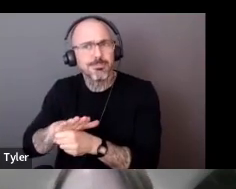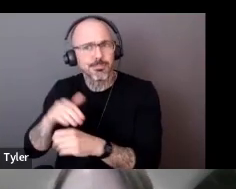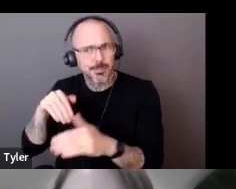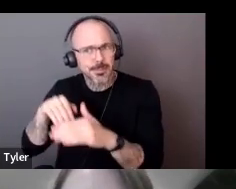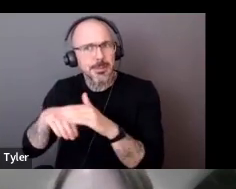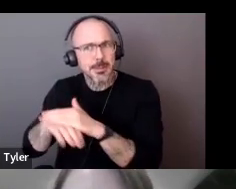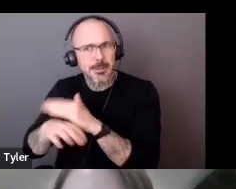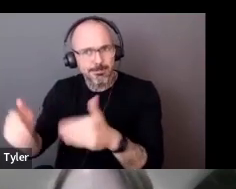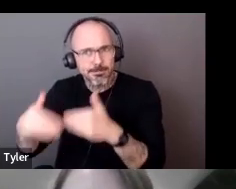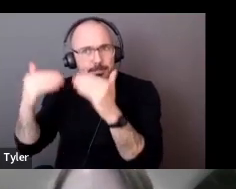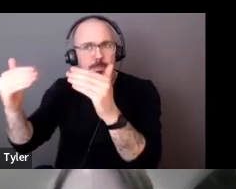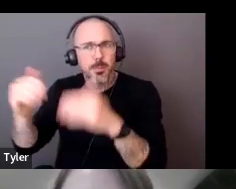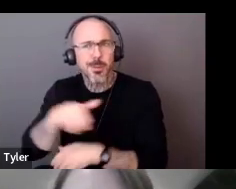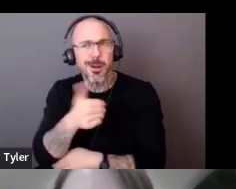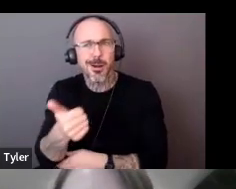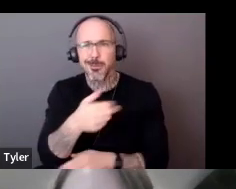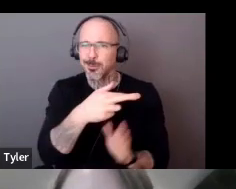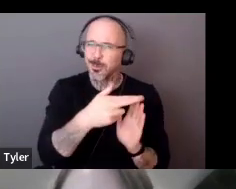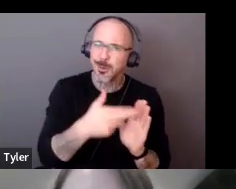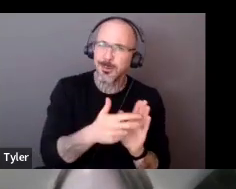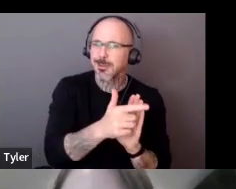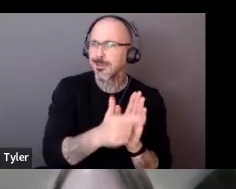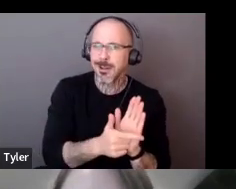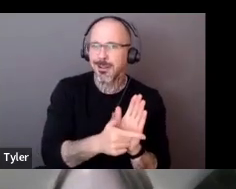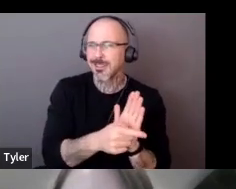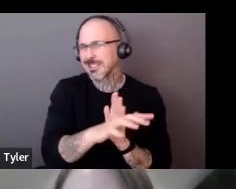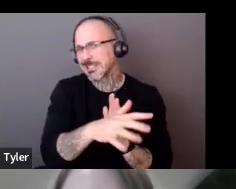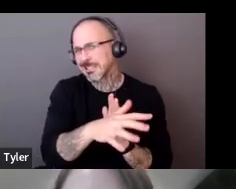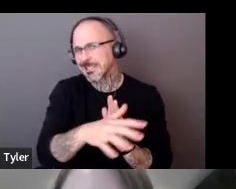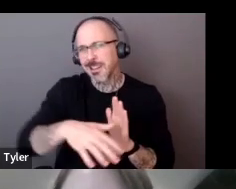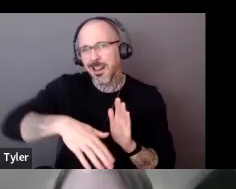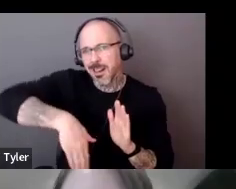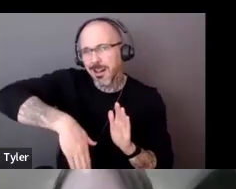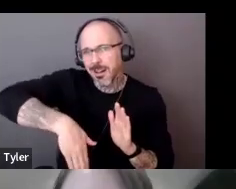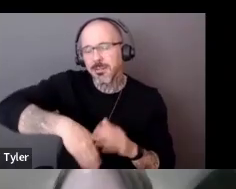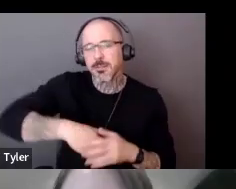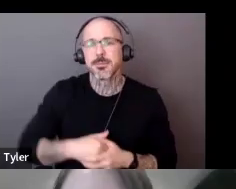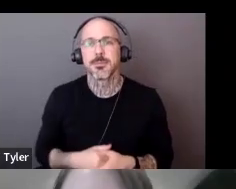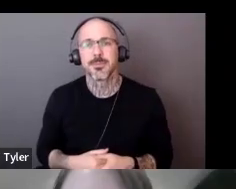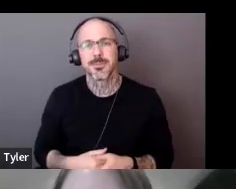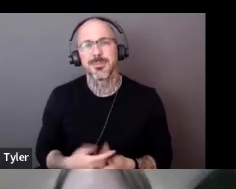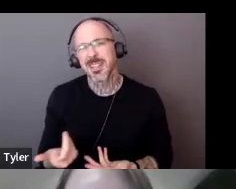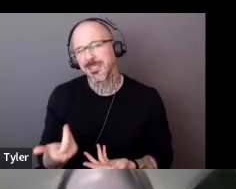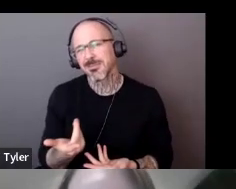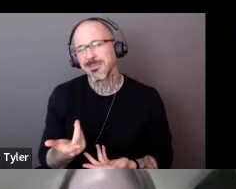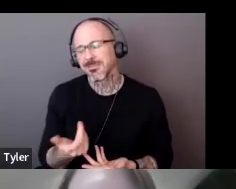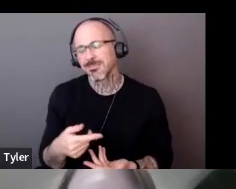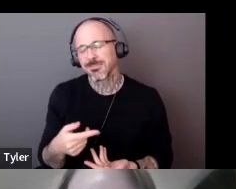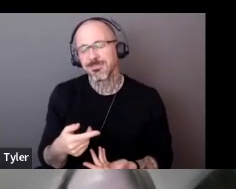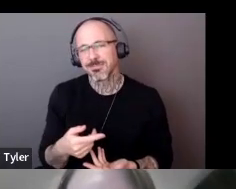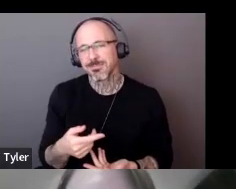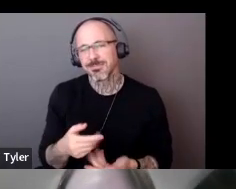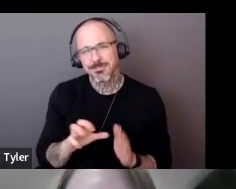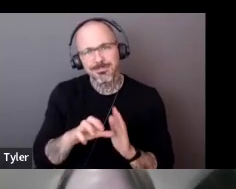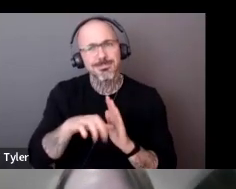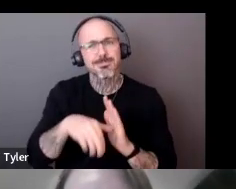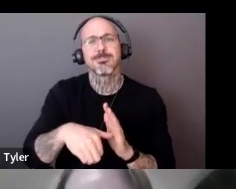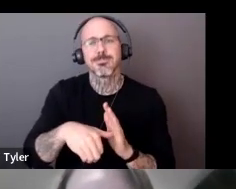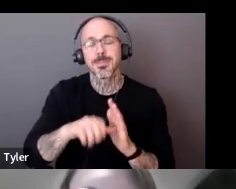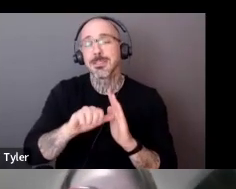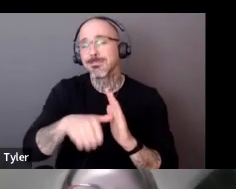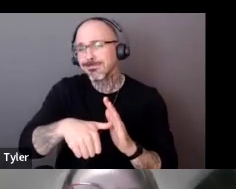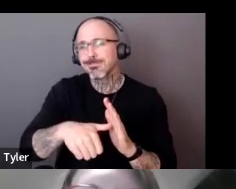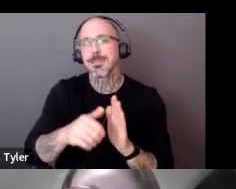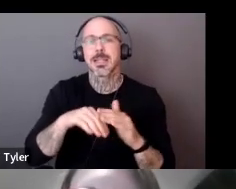it speaks to the need for accessibility legislation, effective